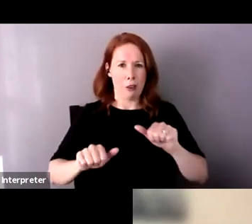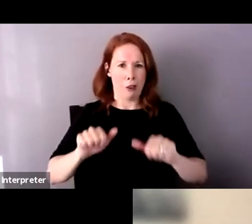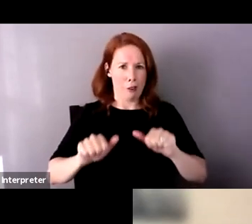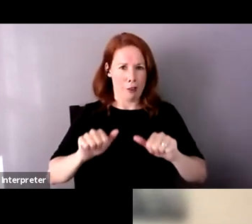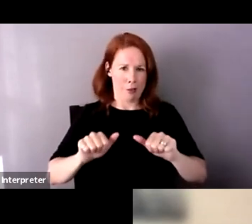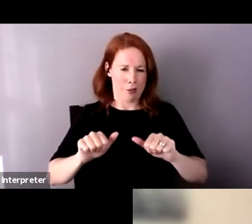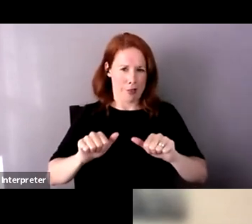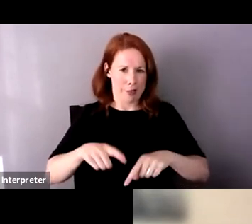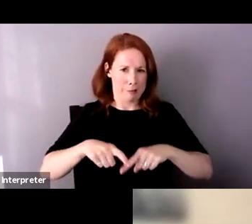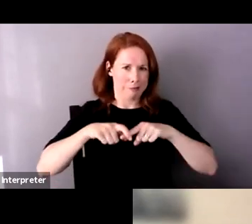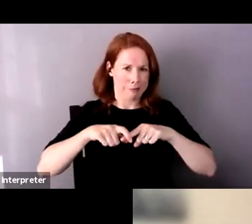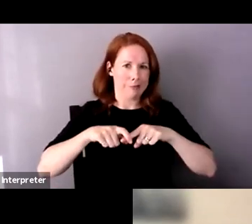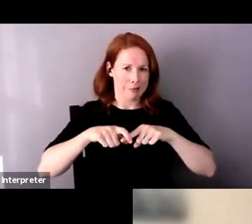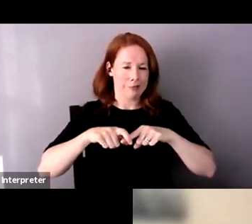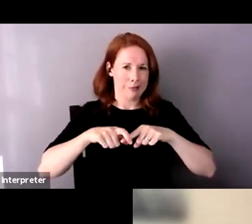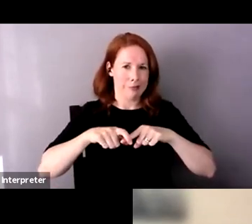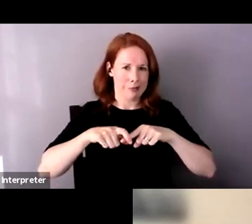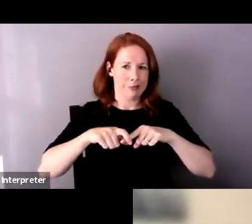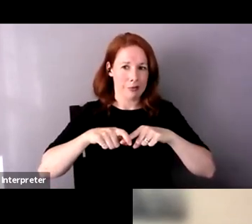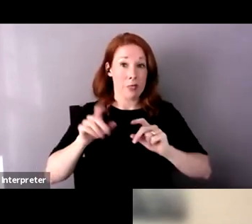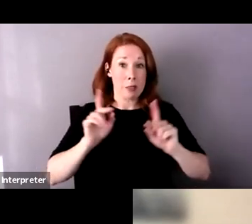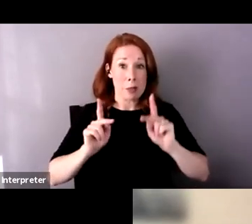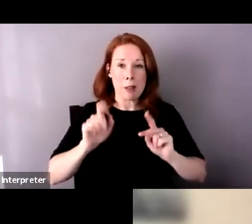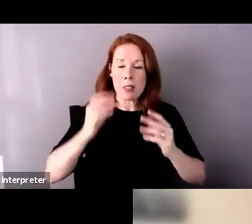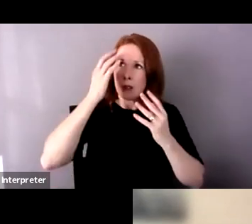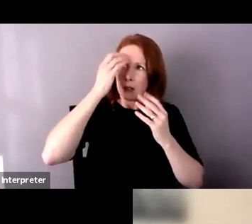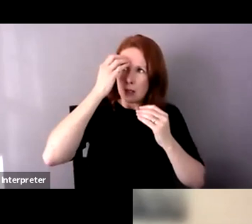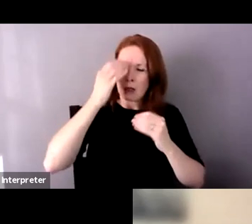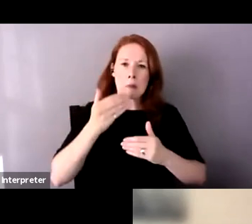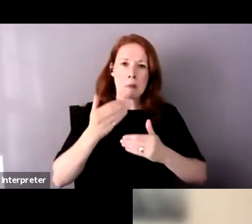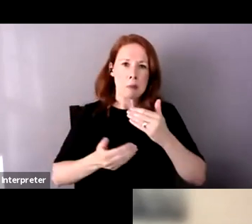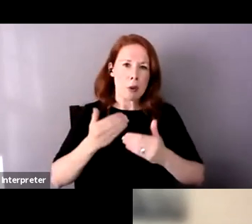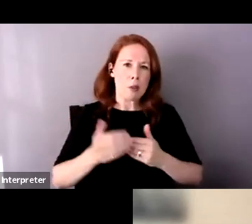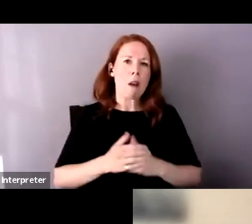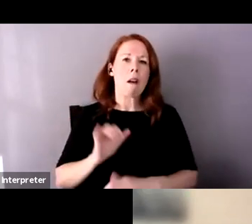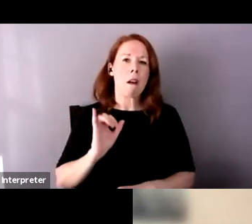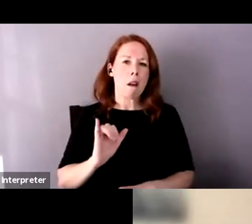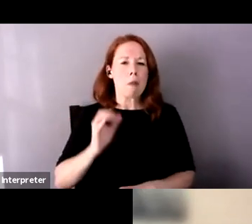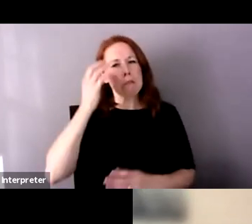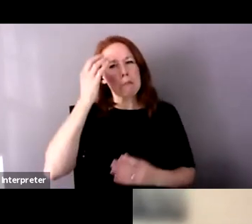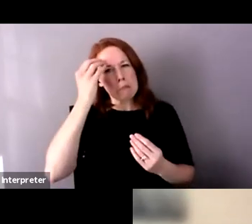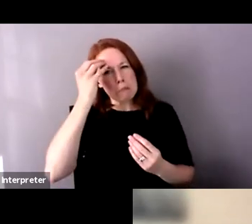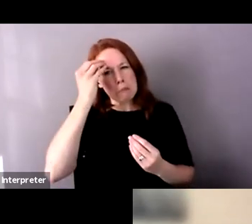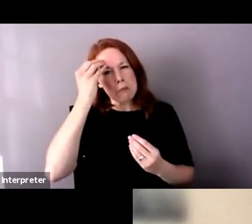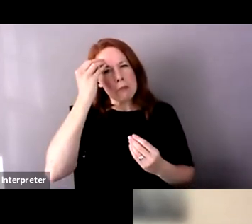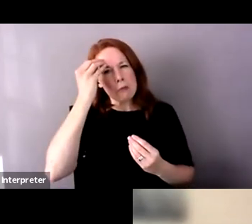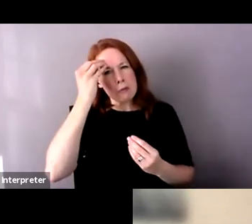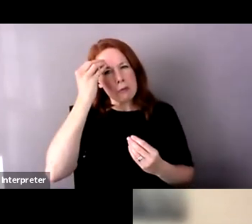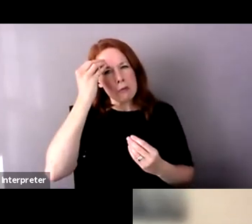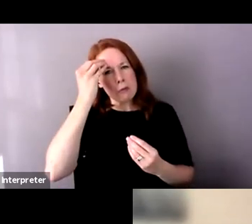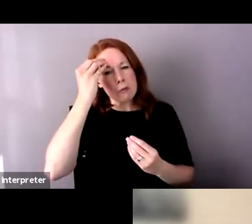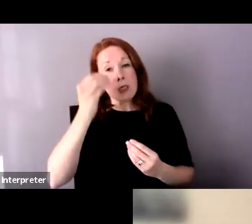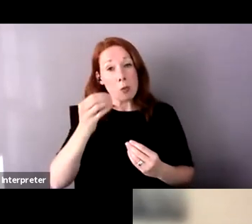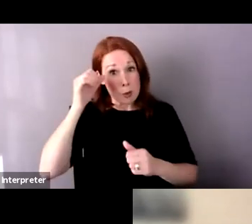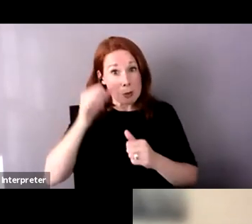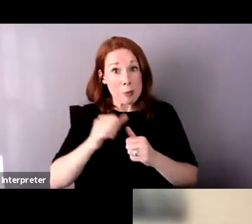pause. Because not only do people have to think and process the question you're asking, but they have to unmute themselves